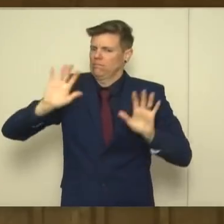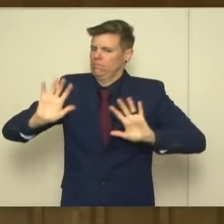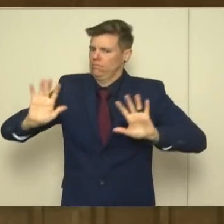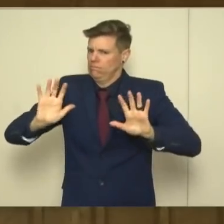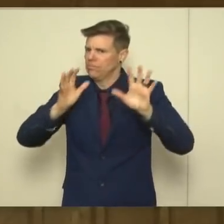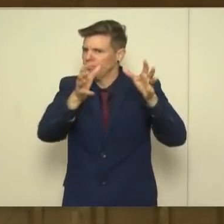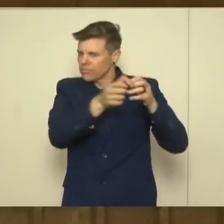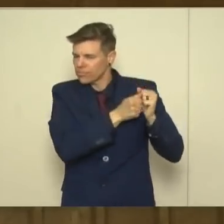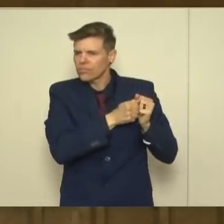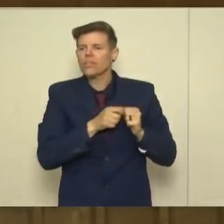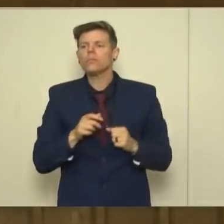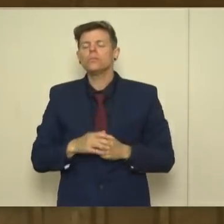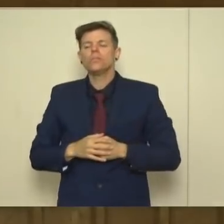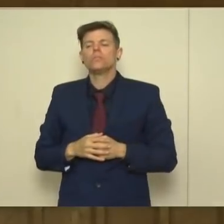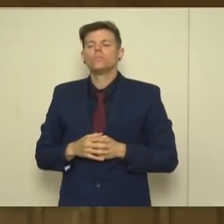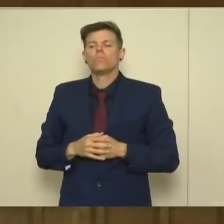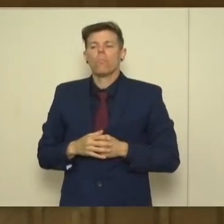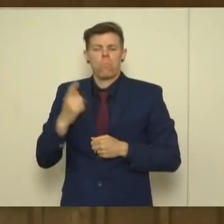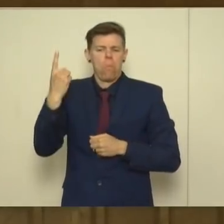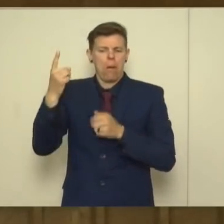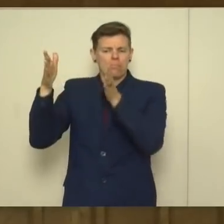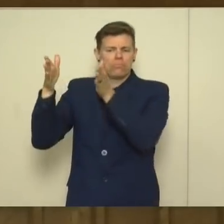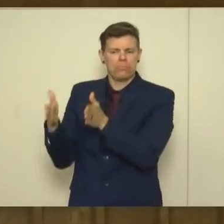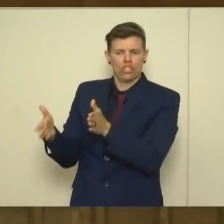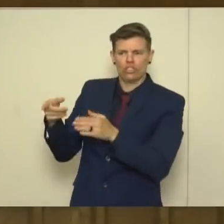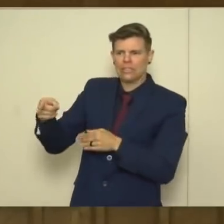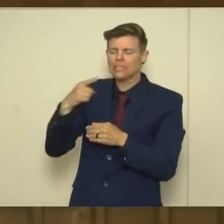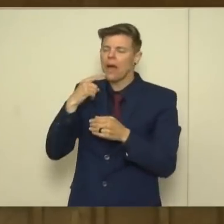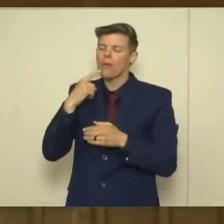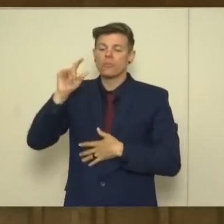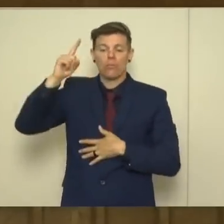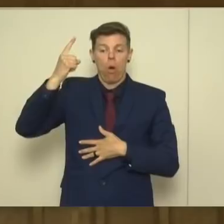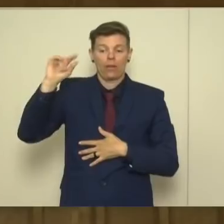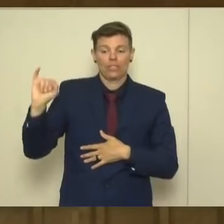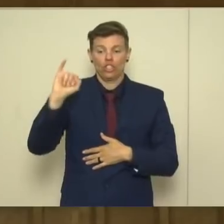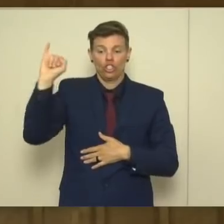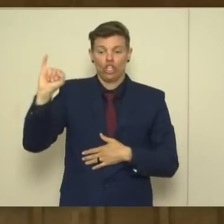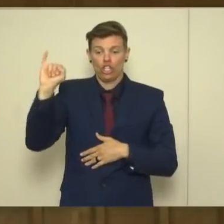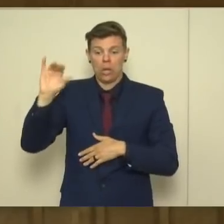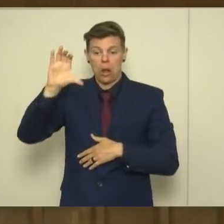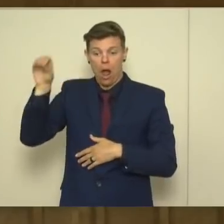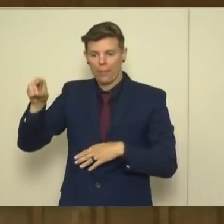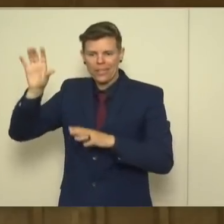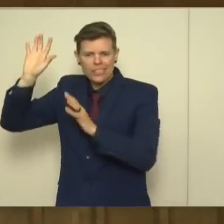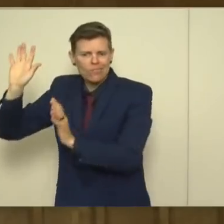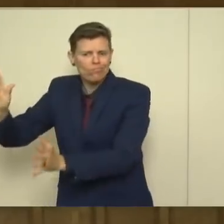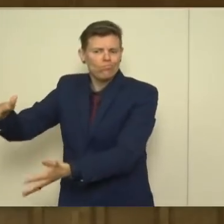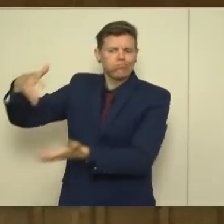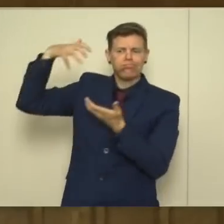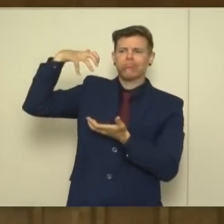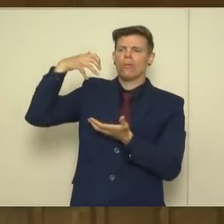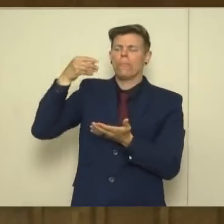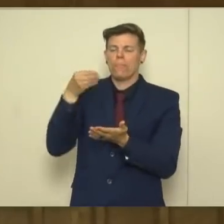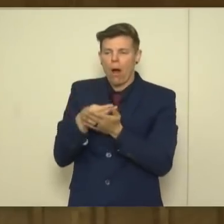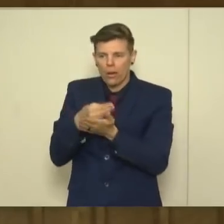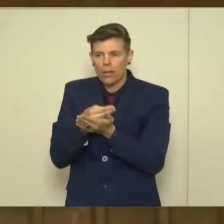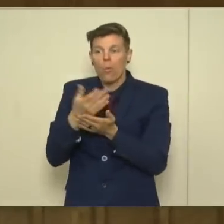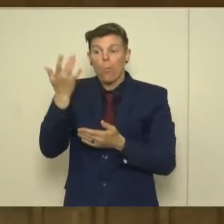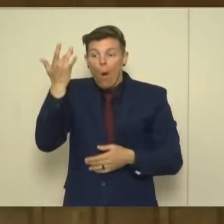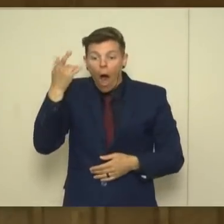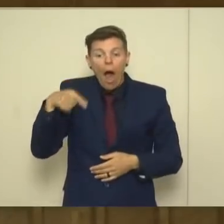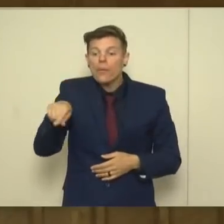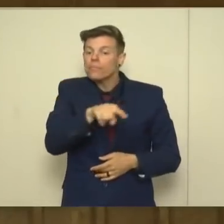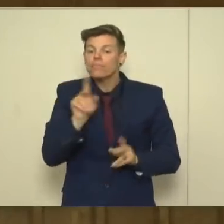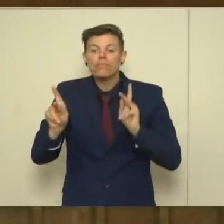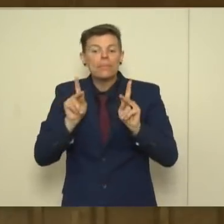actually that insurance companies were seeing a windfall because there'd been a big drop in utilization and people weren't getting services.